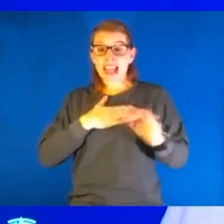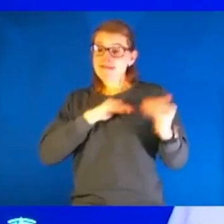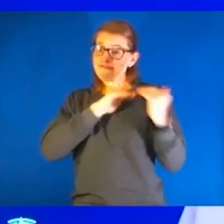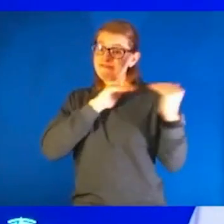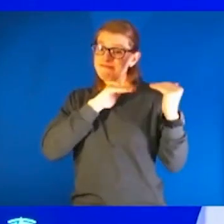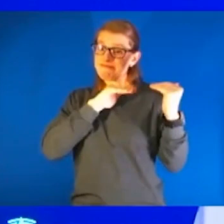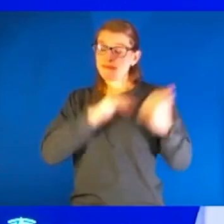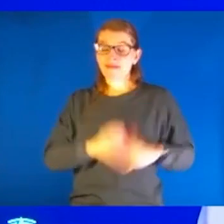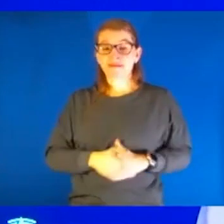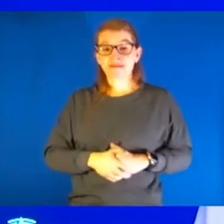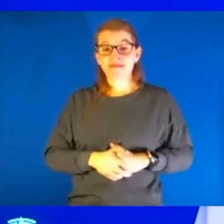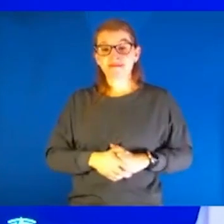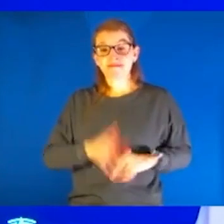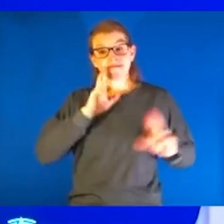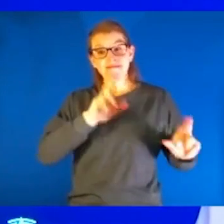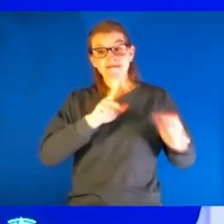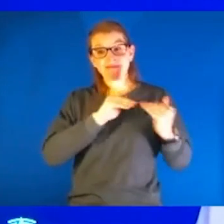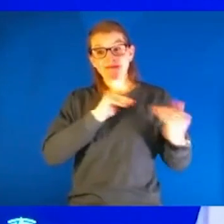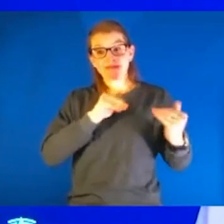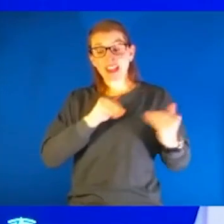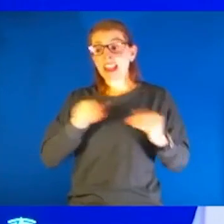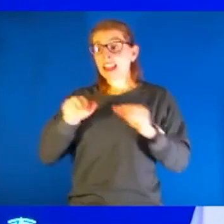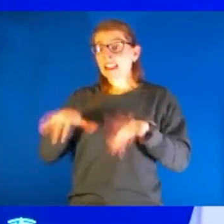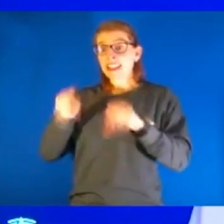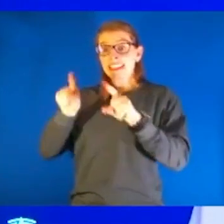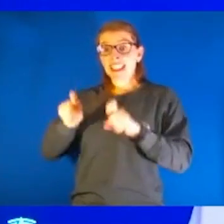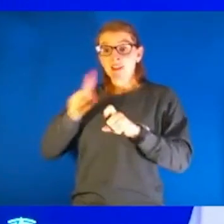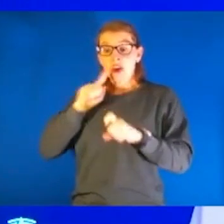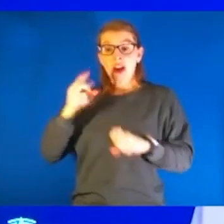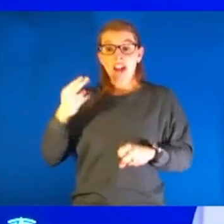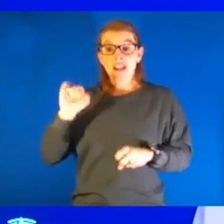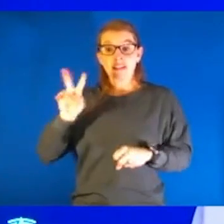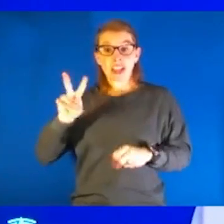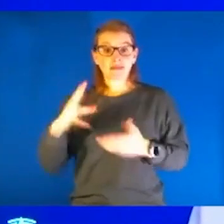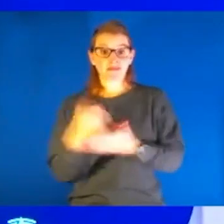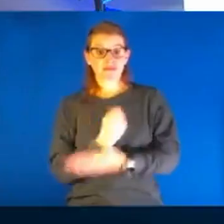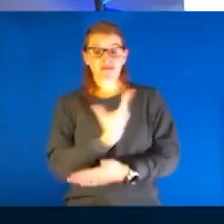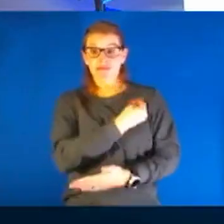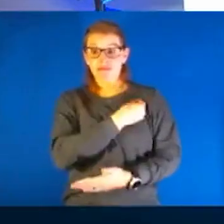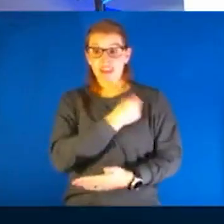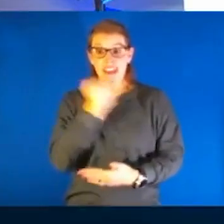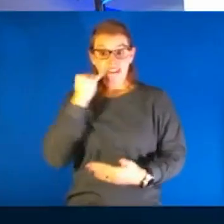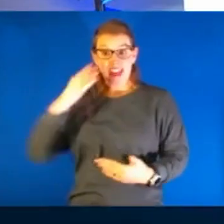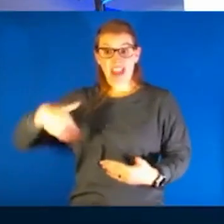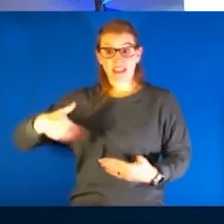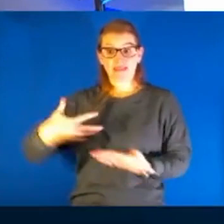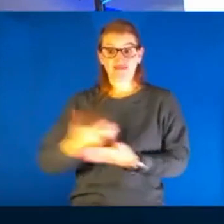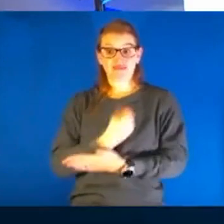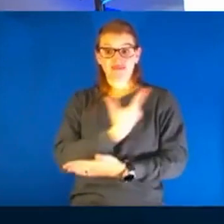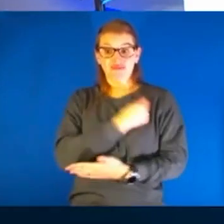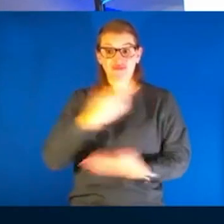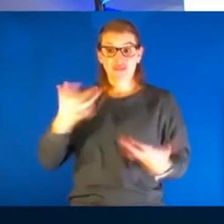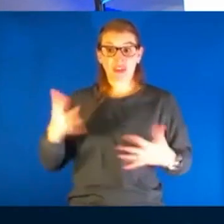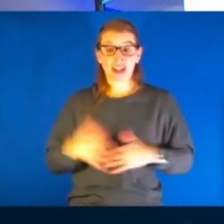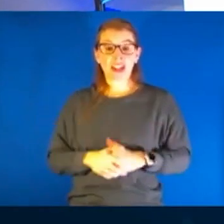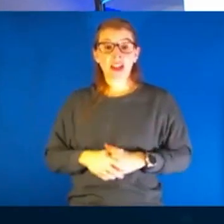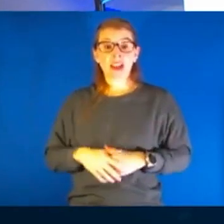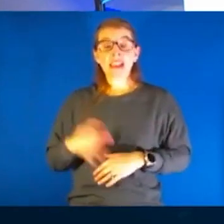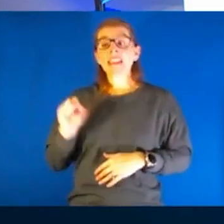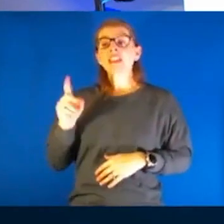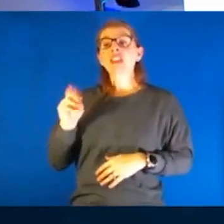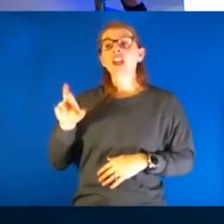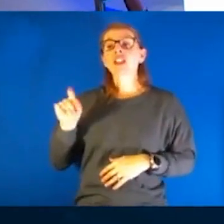get tested for HIV and get vaccinated if you haven't already. So For here's my COVID. story, COVID. Jess.